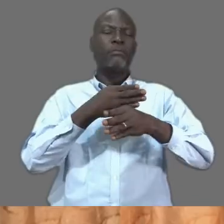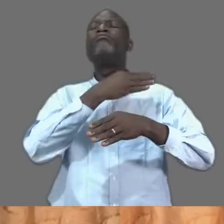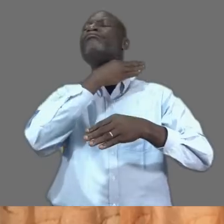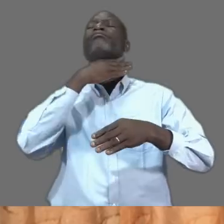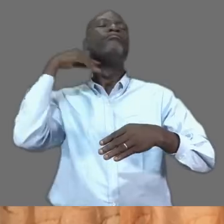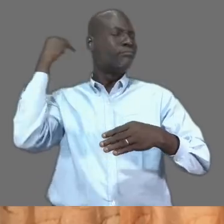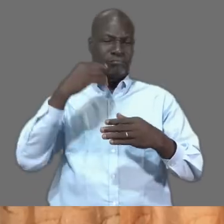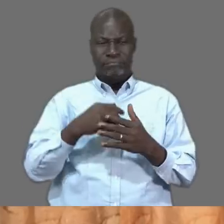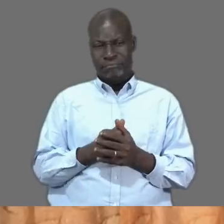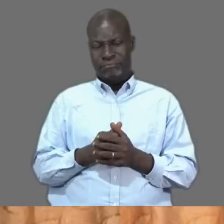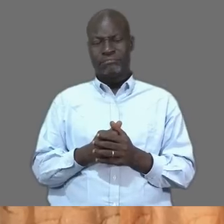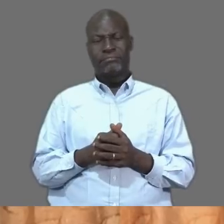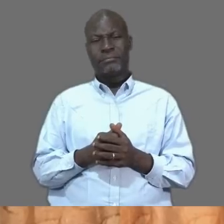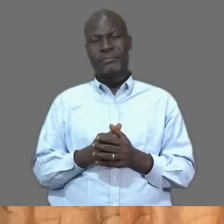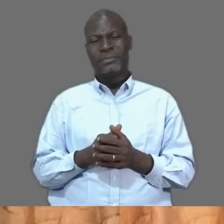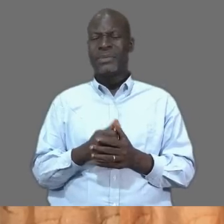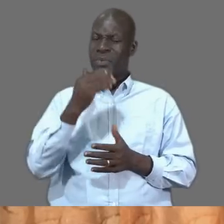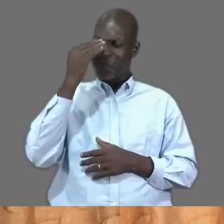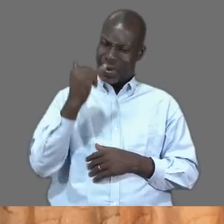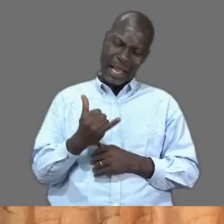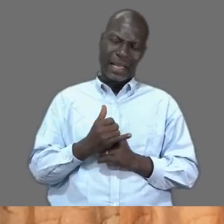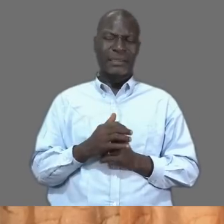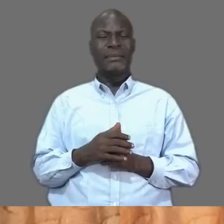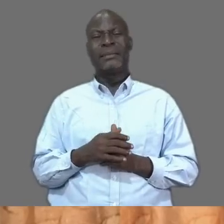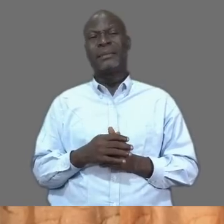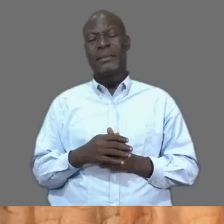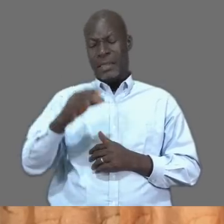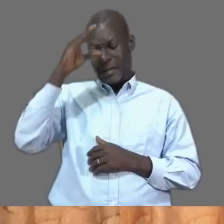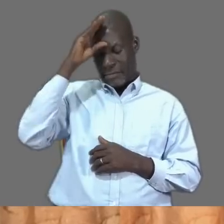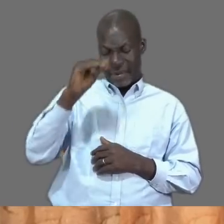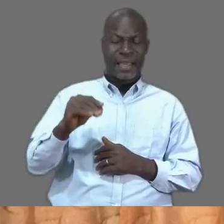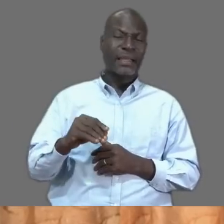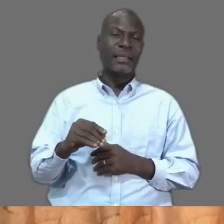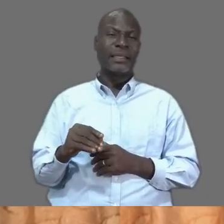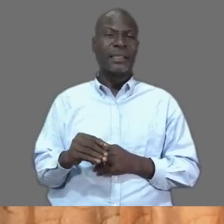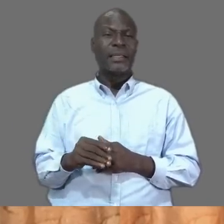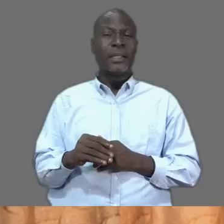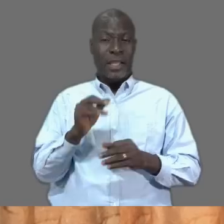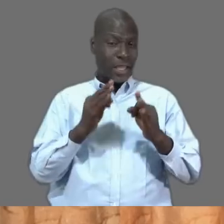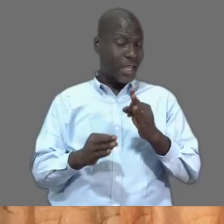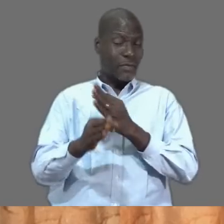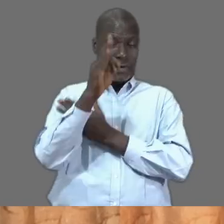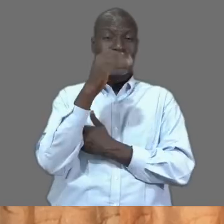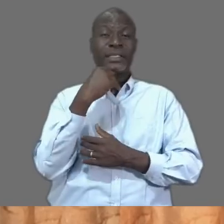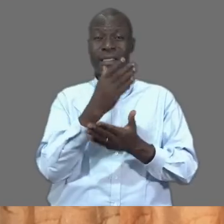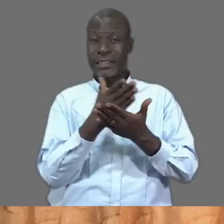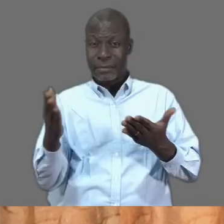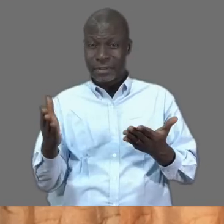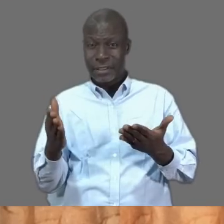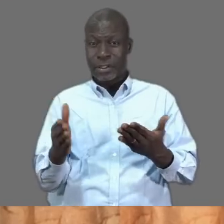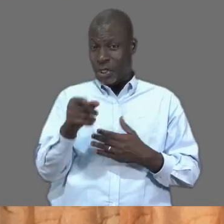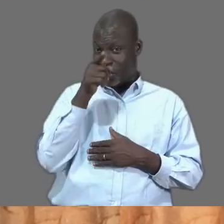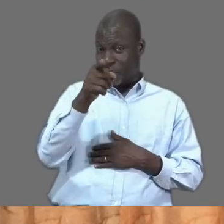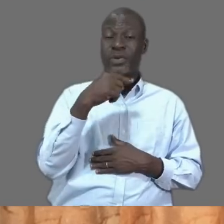minim atwa odofo wutia me enipa se nyankopɔ ka asam ne se nipa ye se de onyame aka